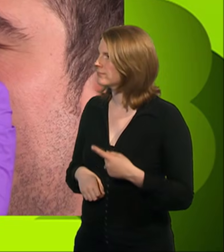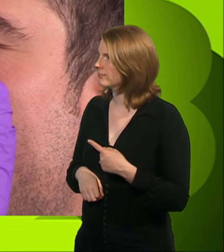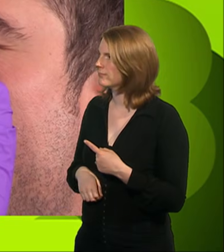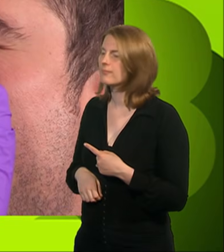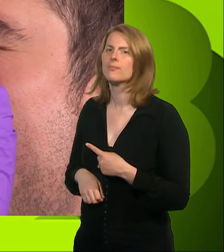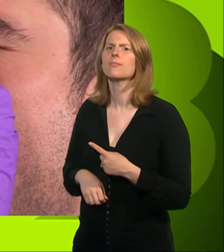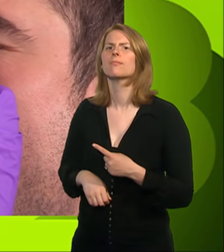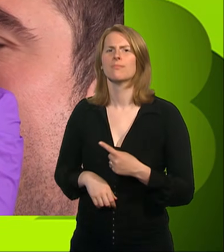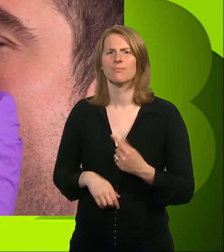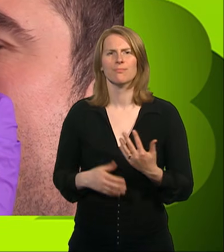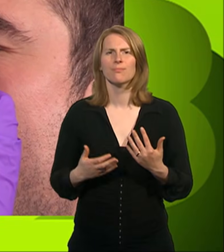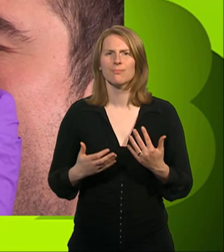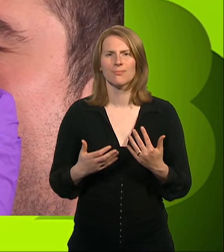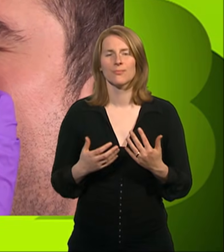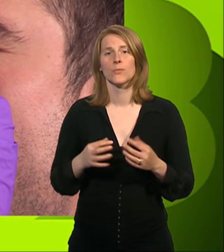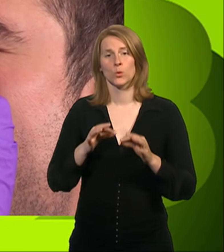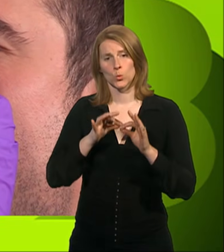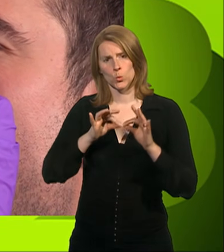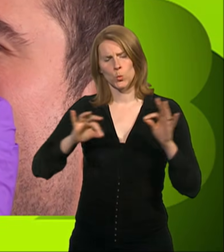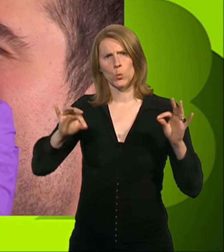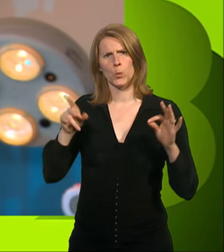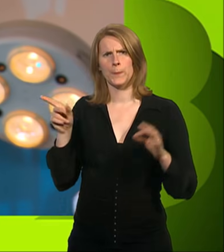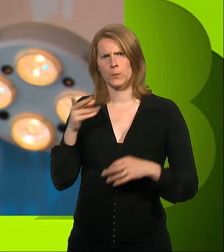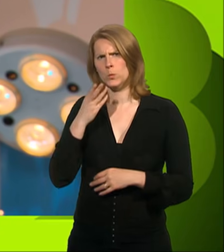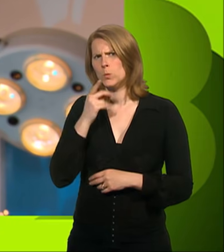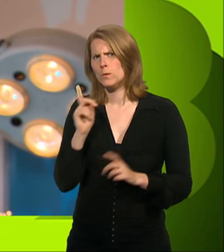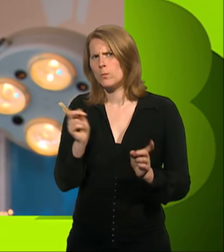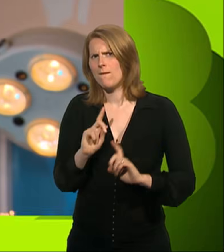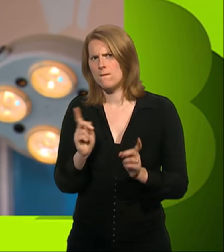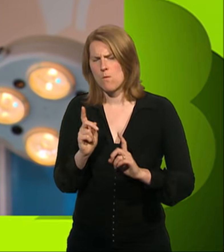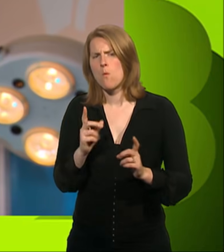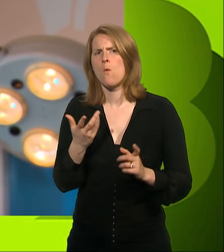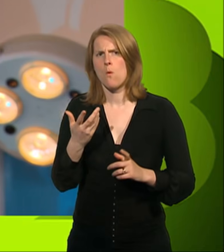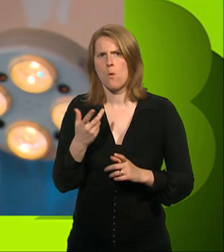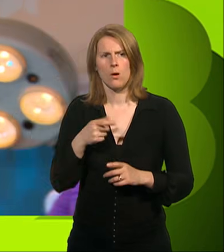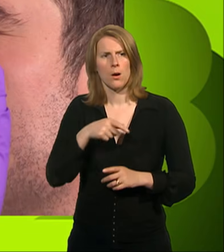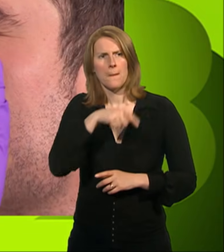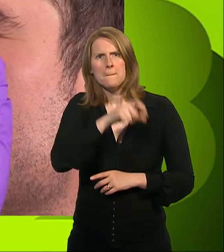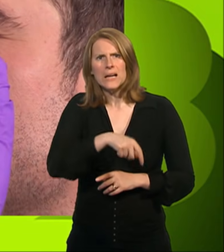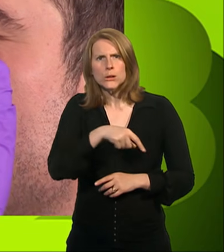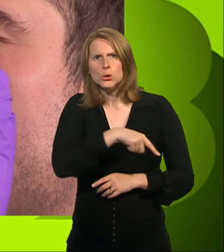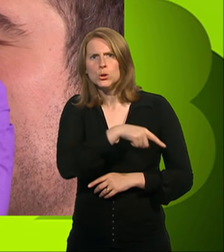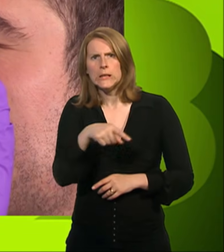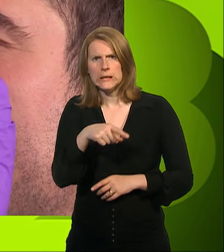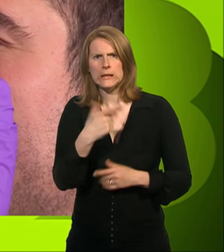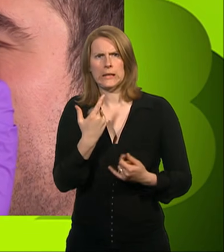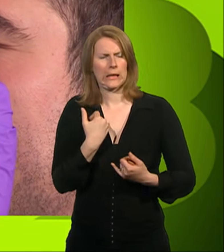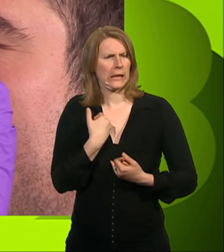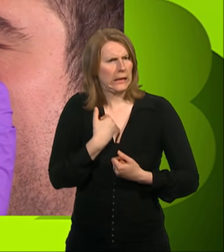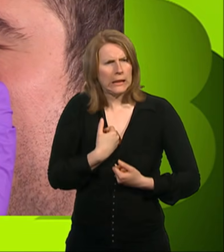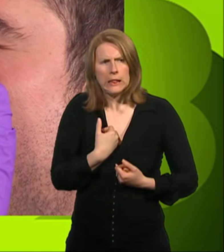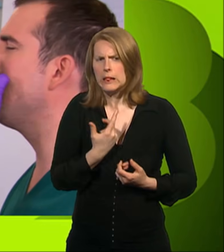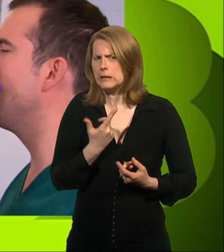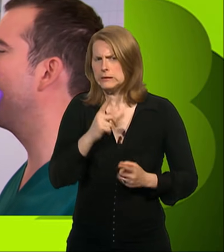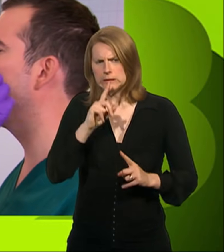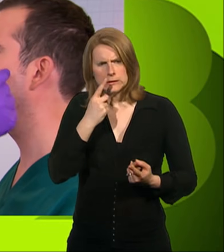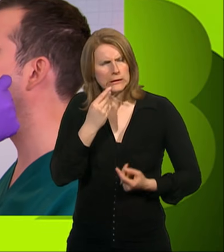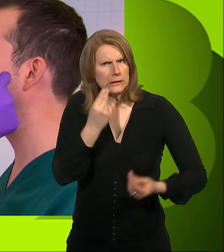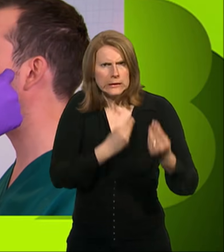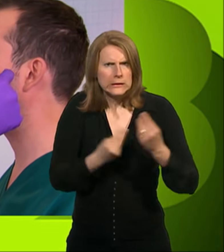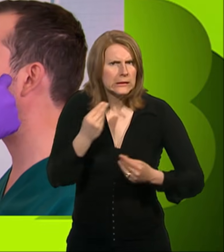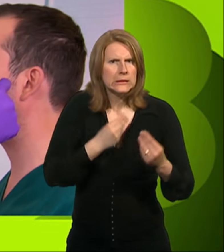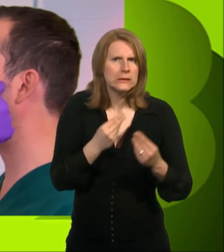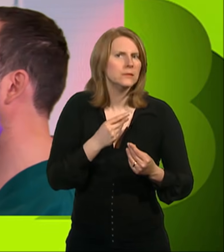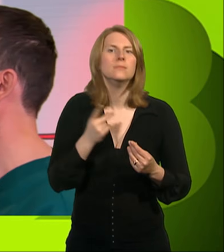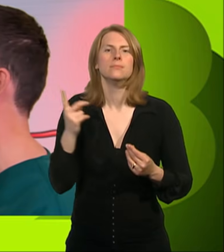These tubes are used in hospitals to feed patients who are too ill to eat normally. And this experiment will show you how that's possible.